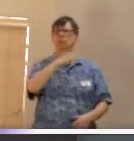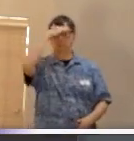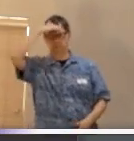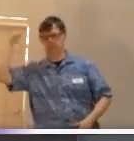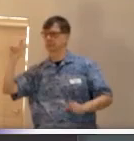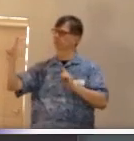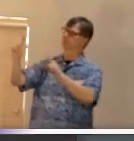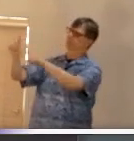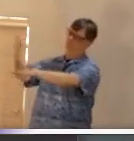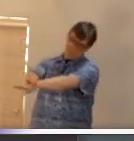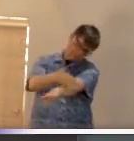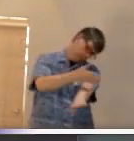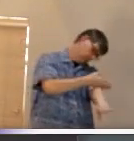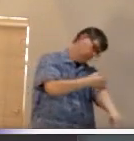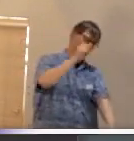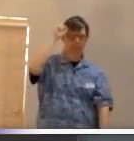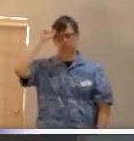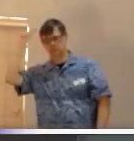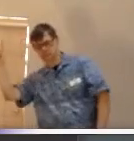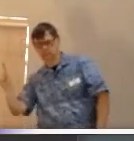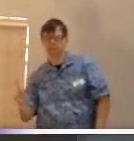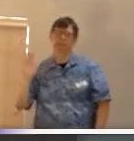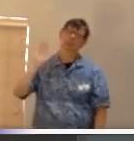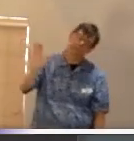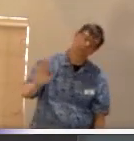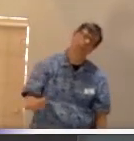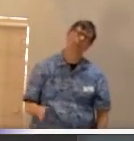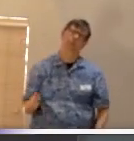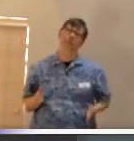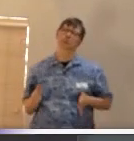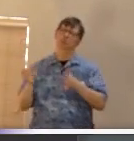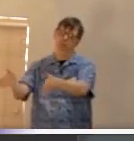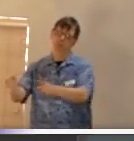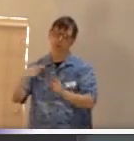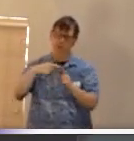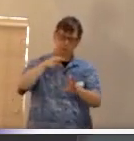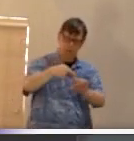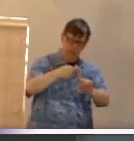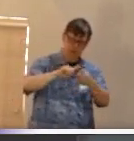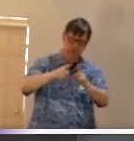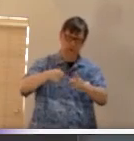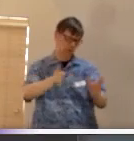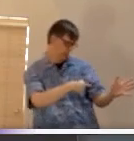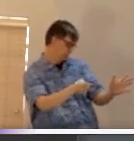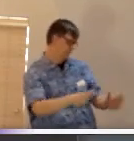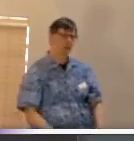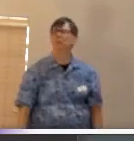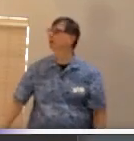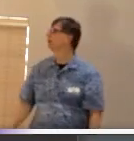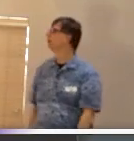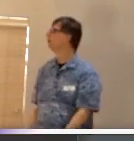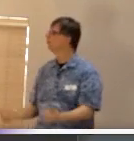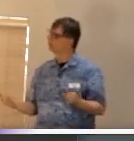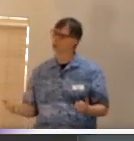vibrational patterns and we understand that there is a way to change them, and I'm not even, I want to